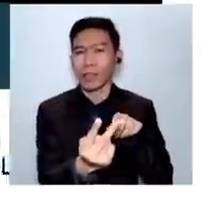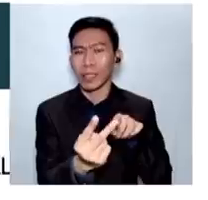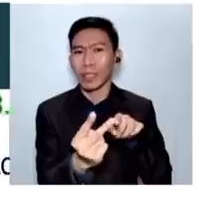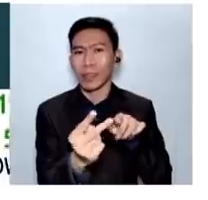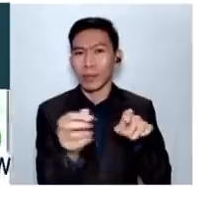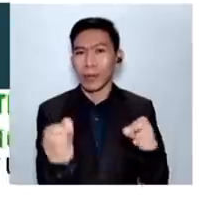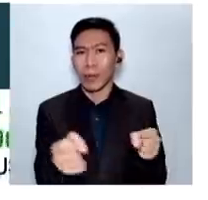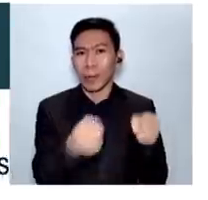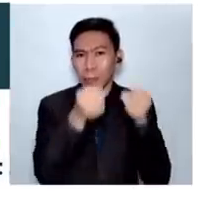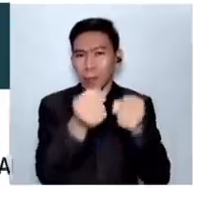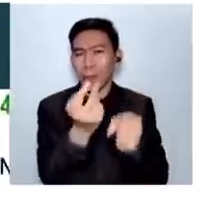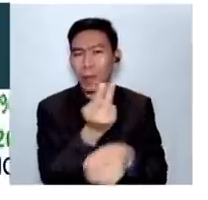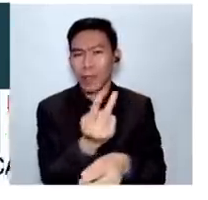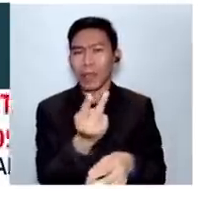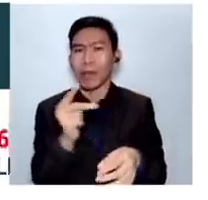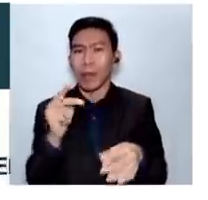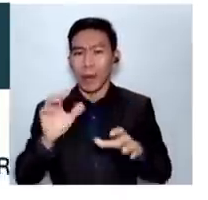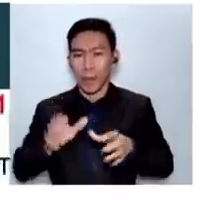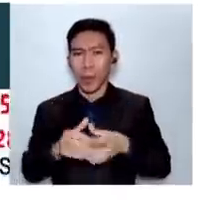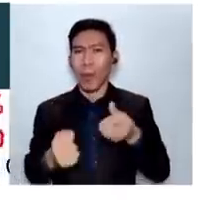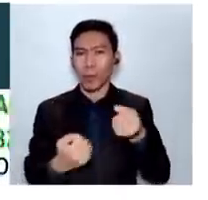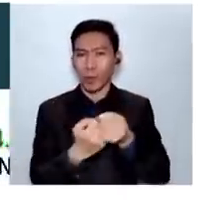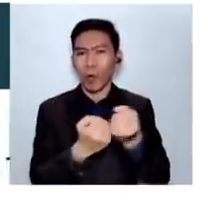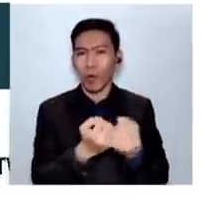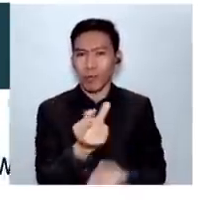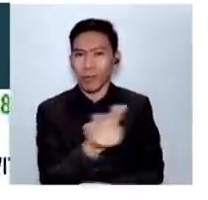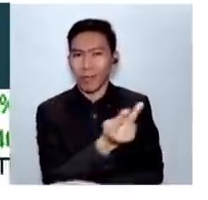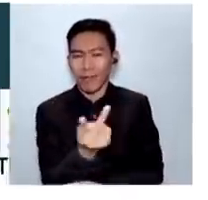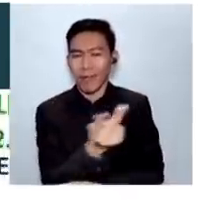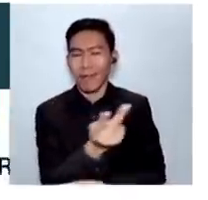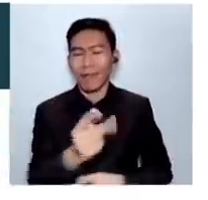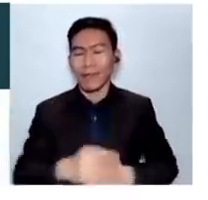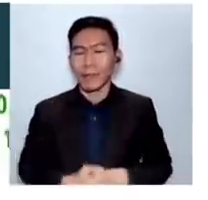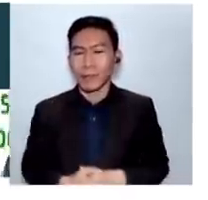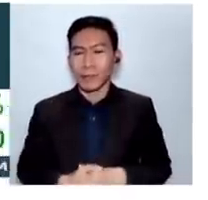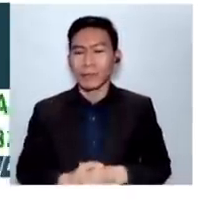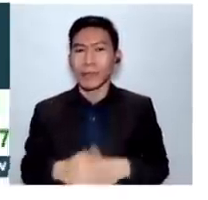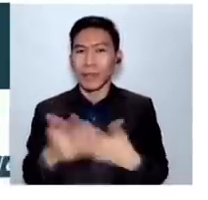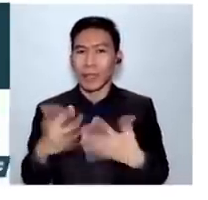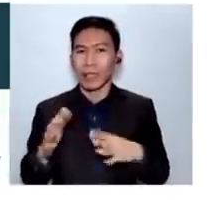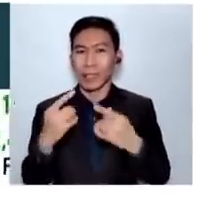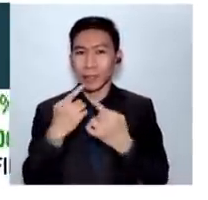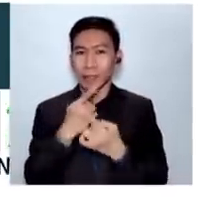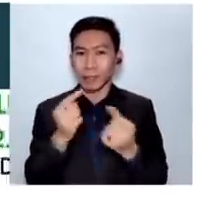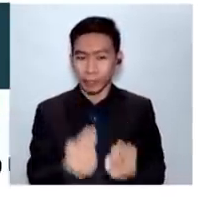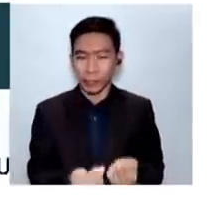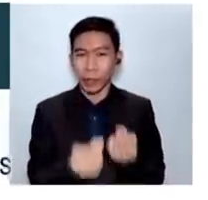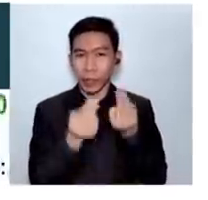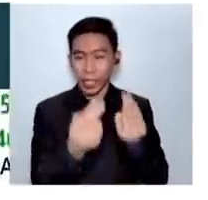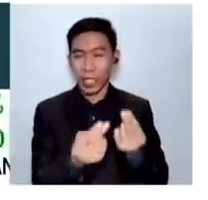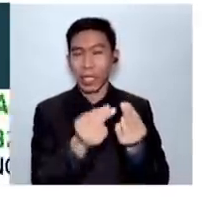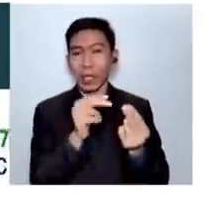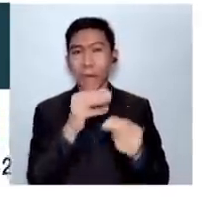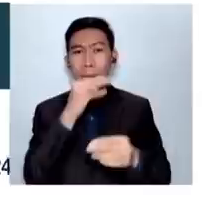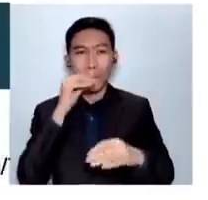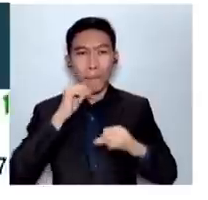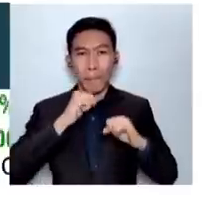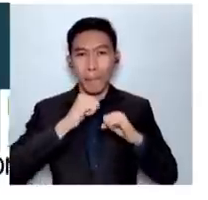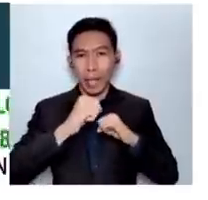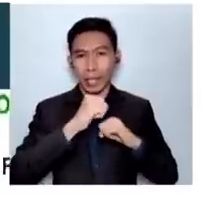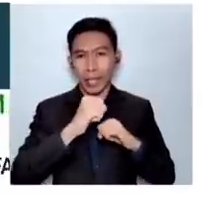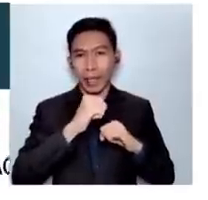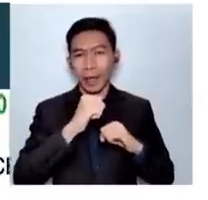which the party will support because we proclaimed and we nominated and proclaimed Senator Manny Pacquiao as our